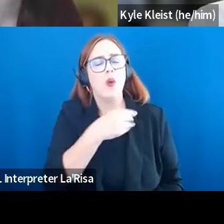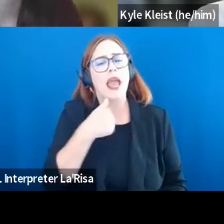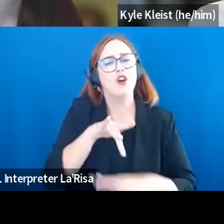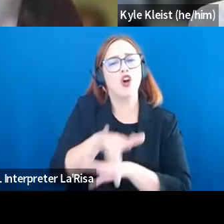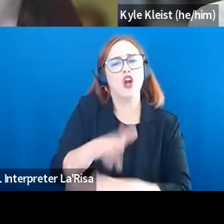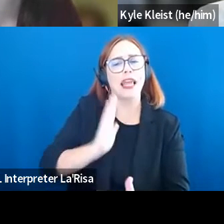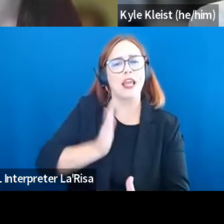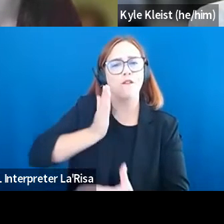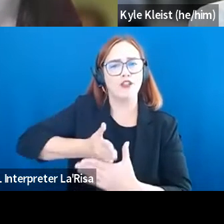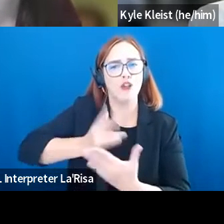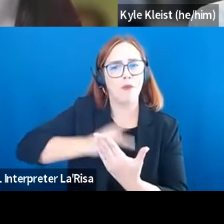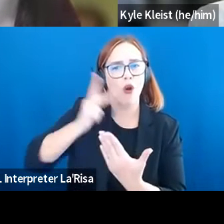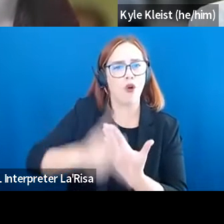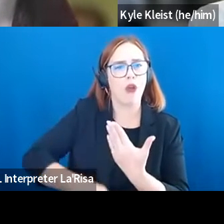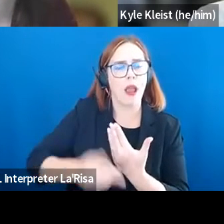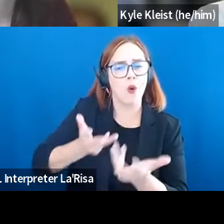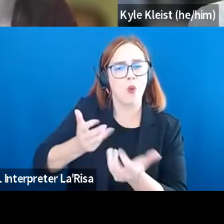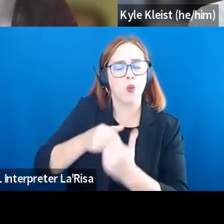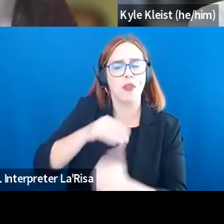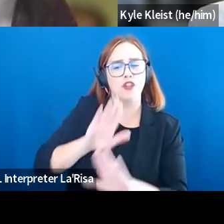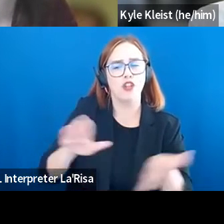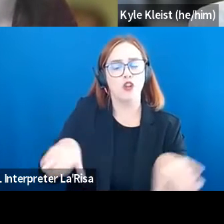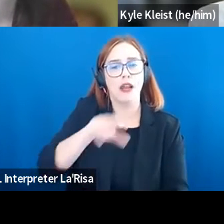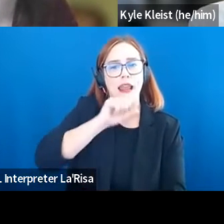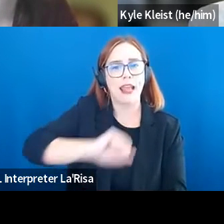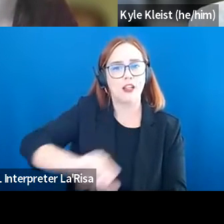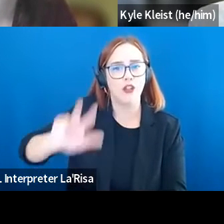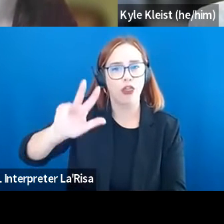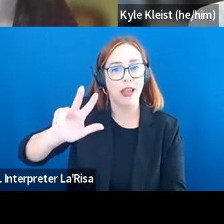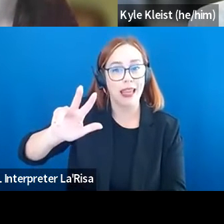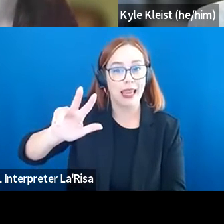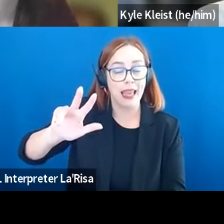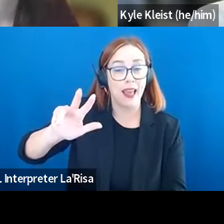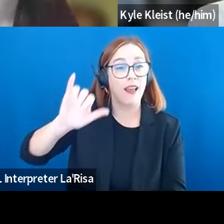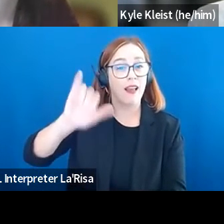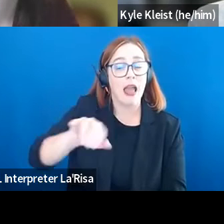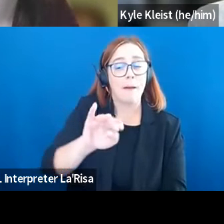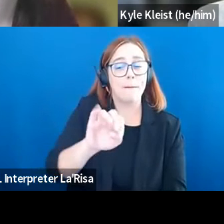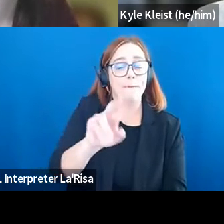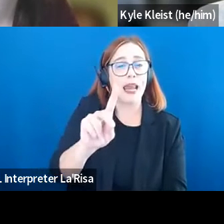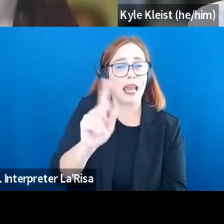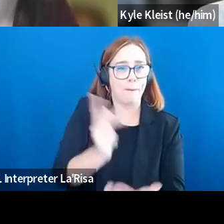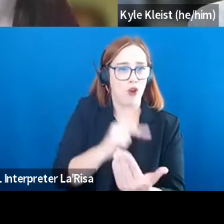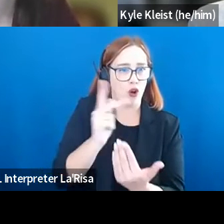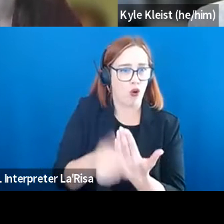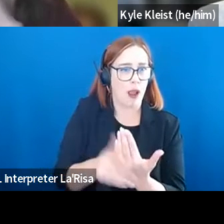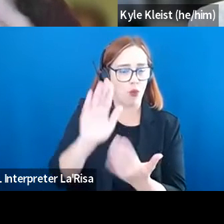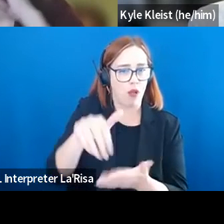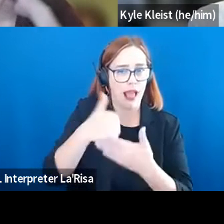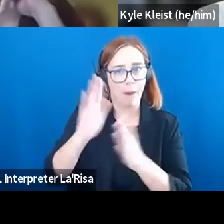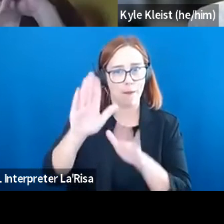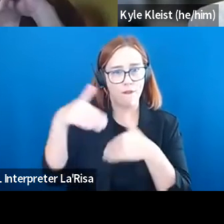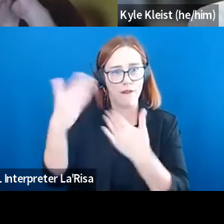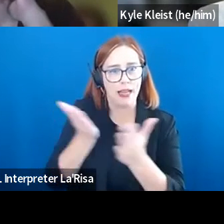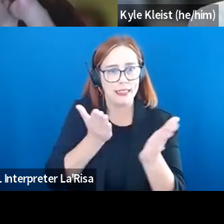that's a Medicaid based program, which provides therapeutic services to families of children who are identified as